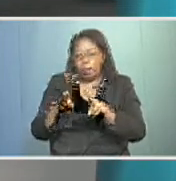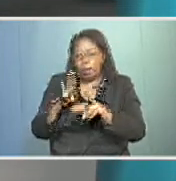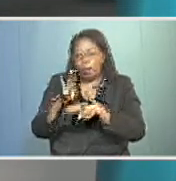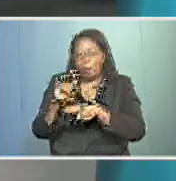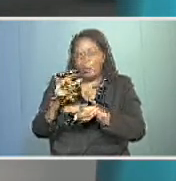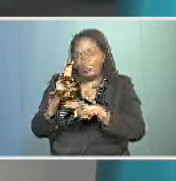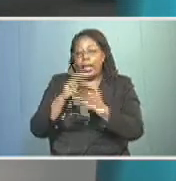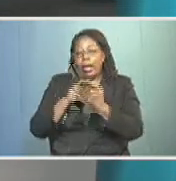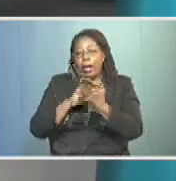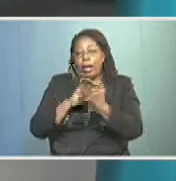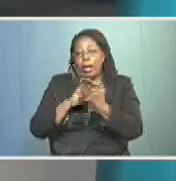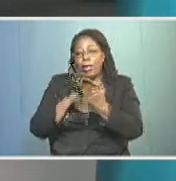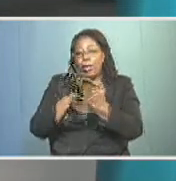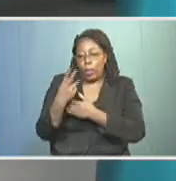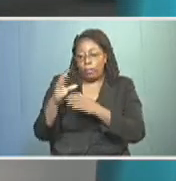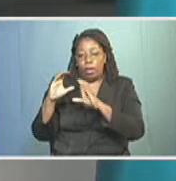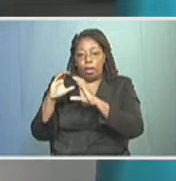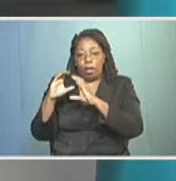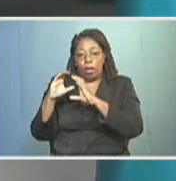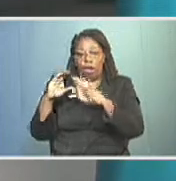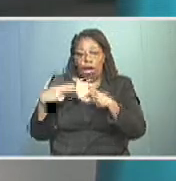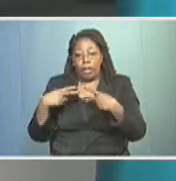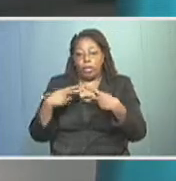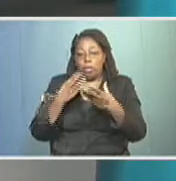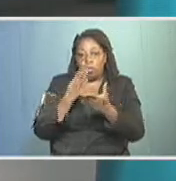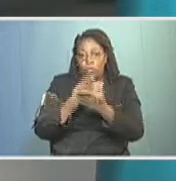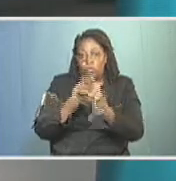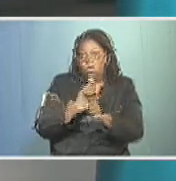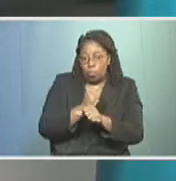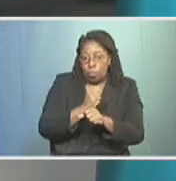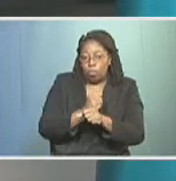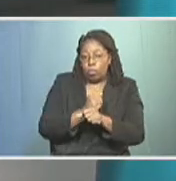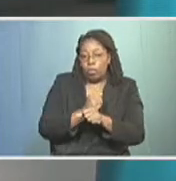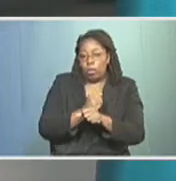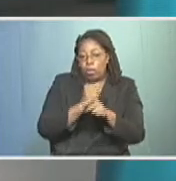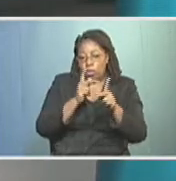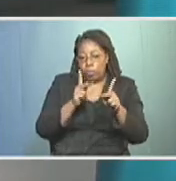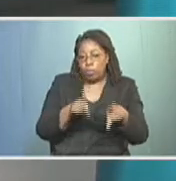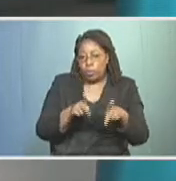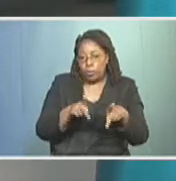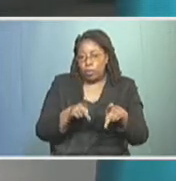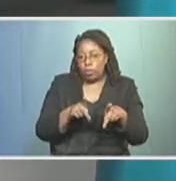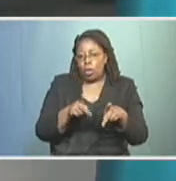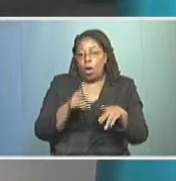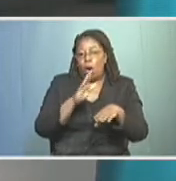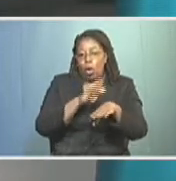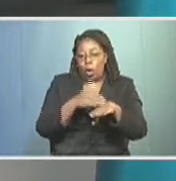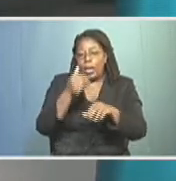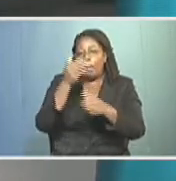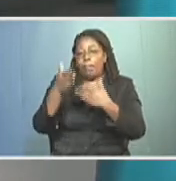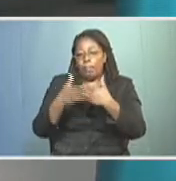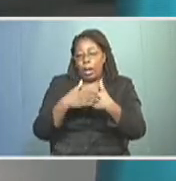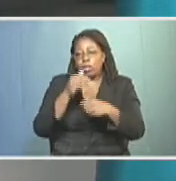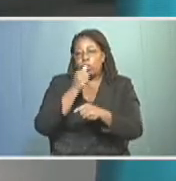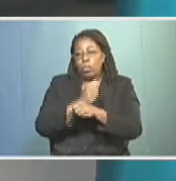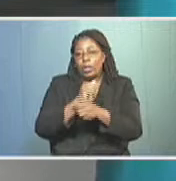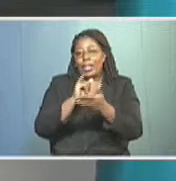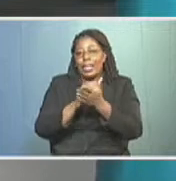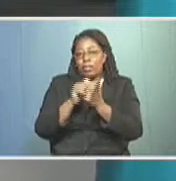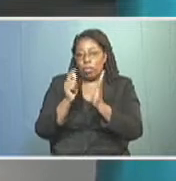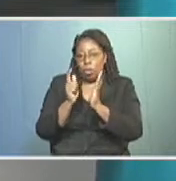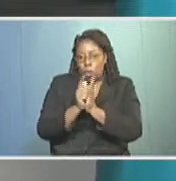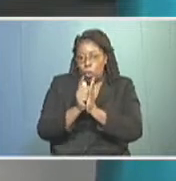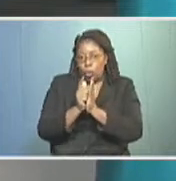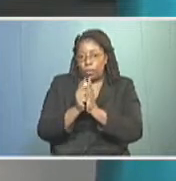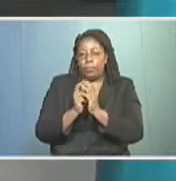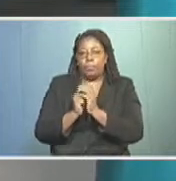12th? Companies either have to disengage the persons or call them back to work. That is the law. And that